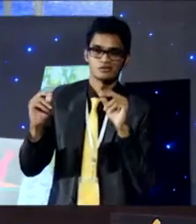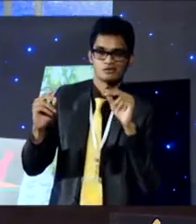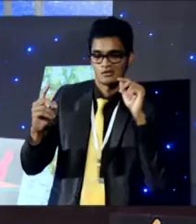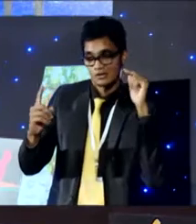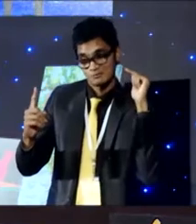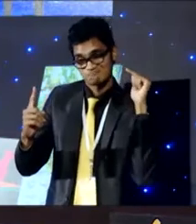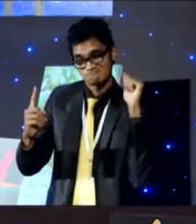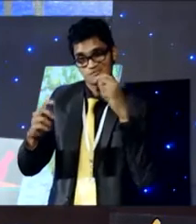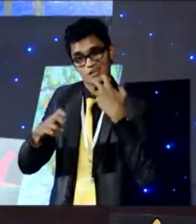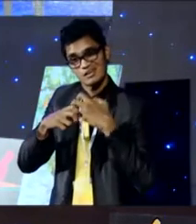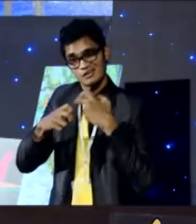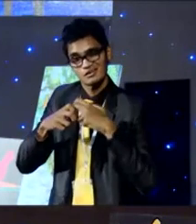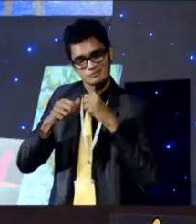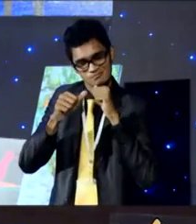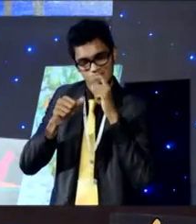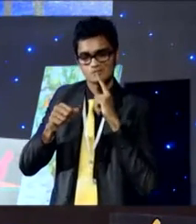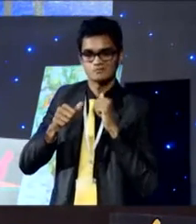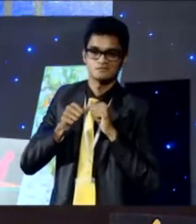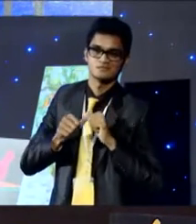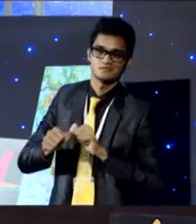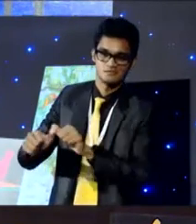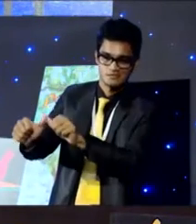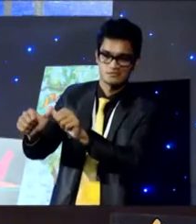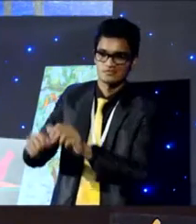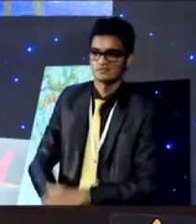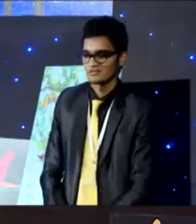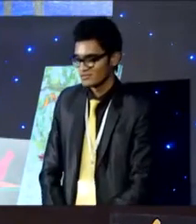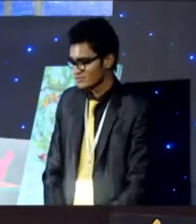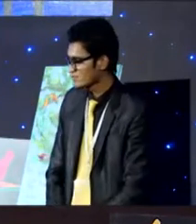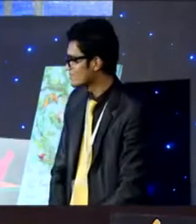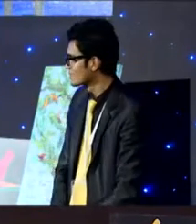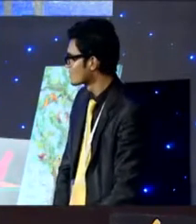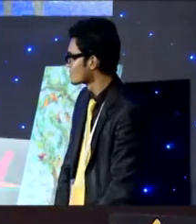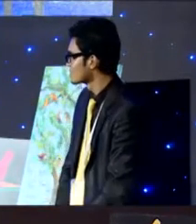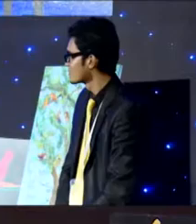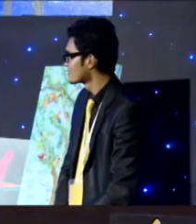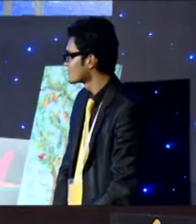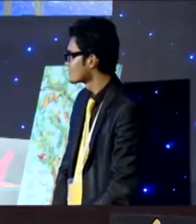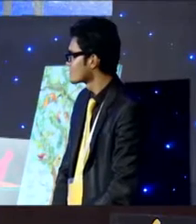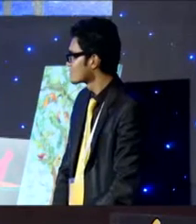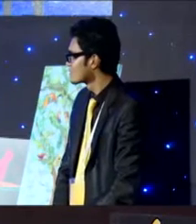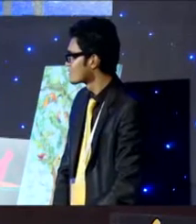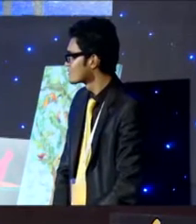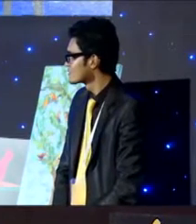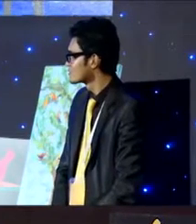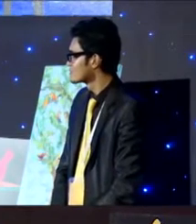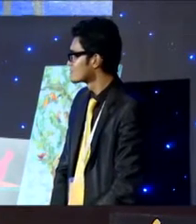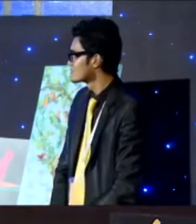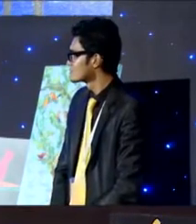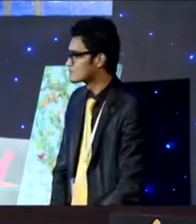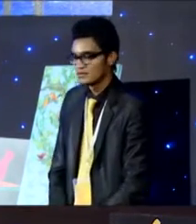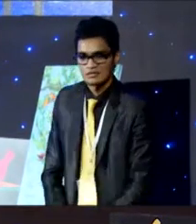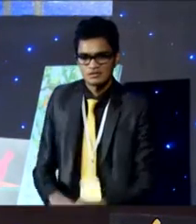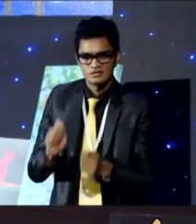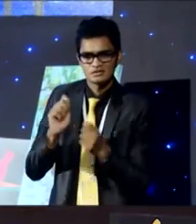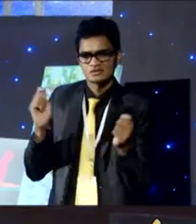agent. When I see Suman, when I see Swati last night, that was a change